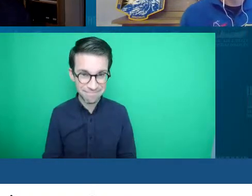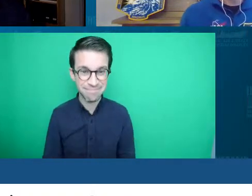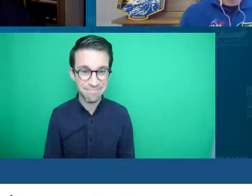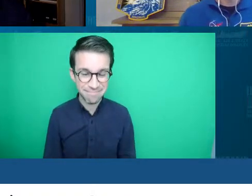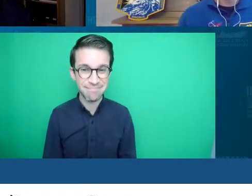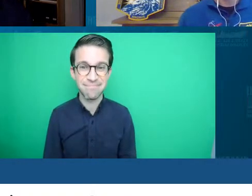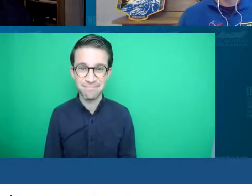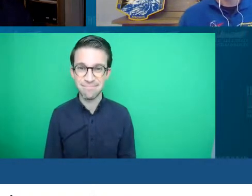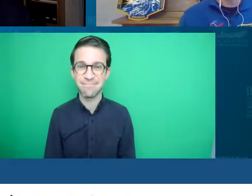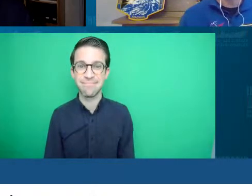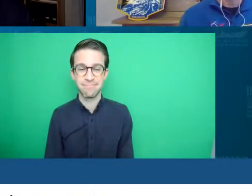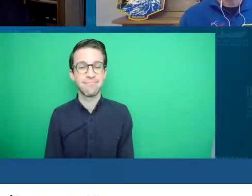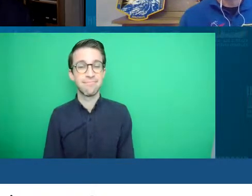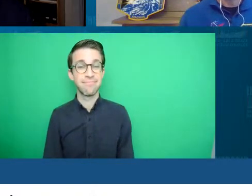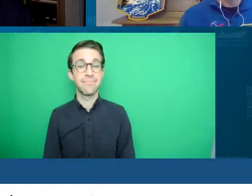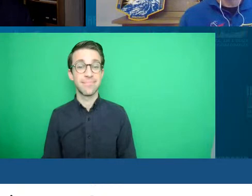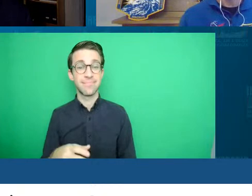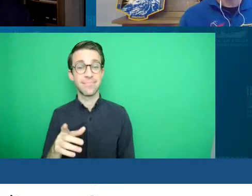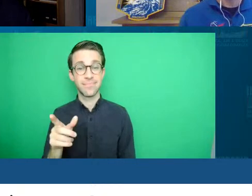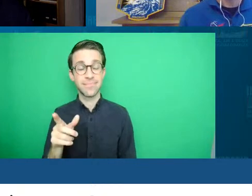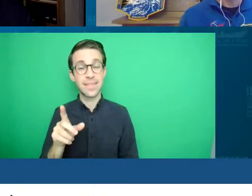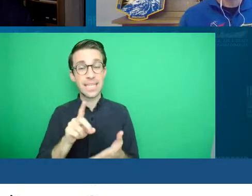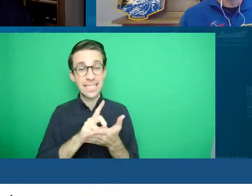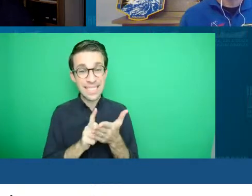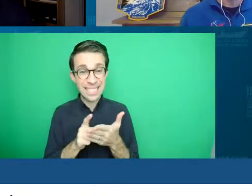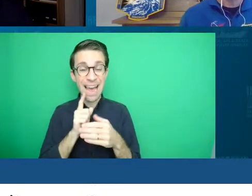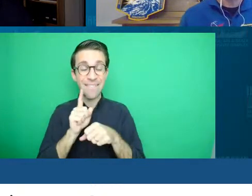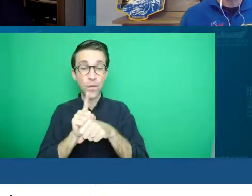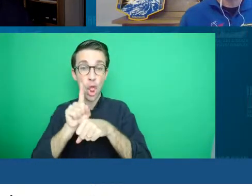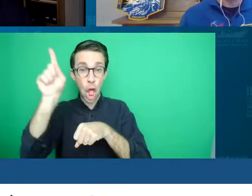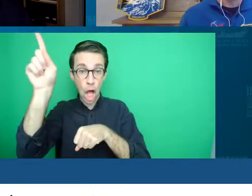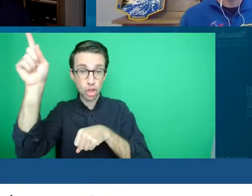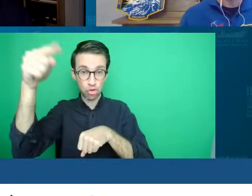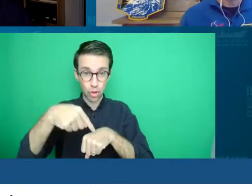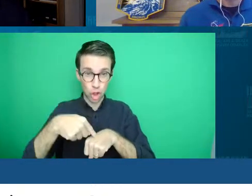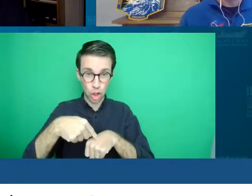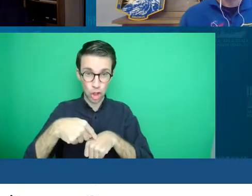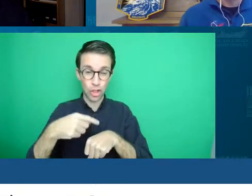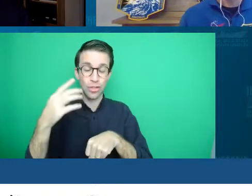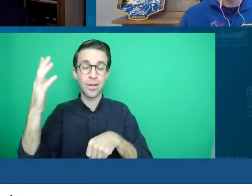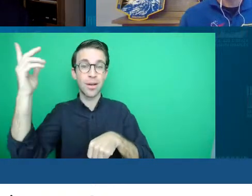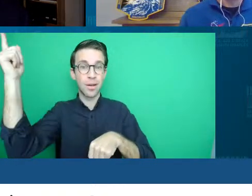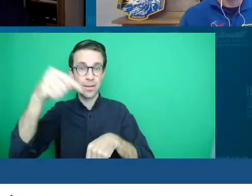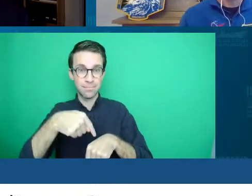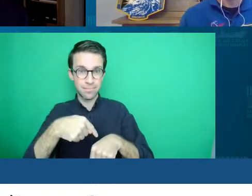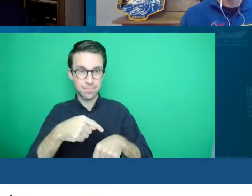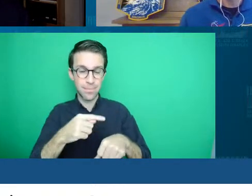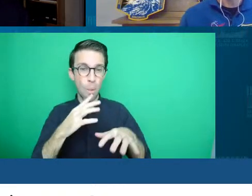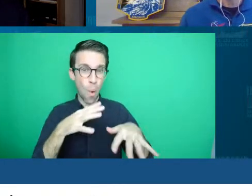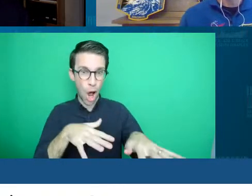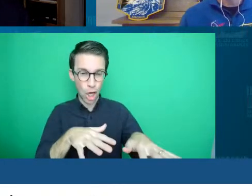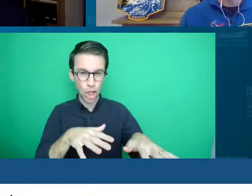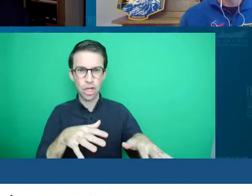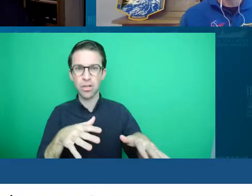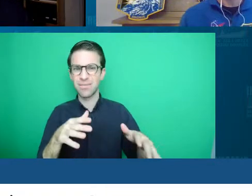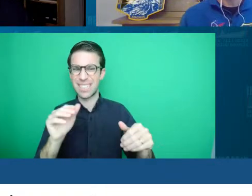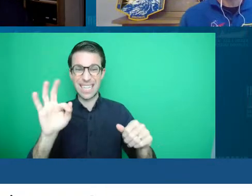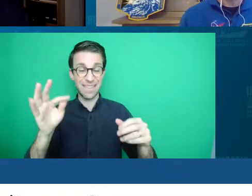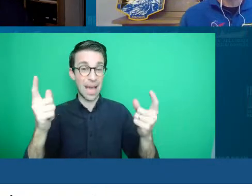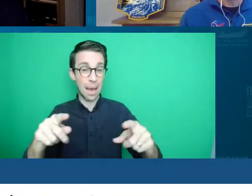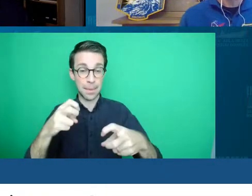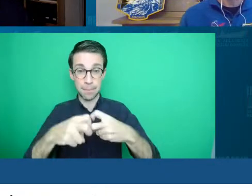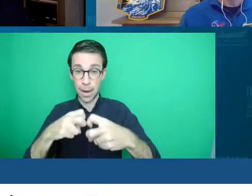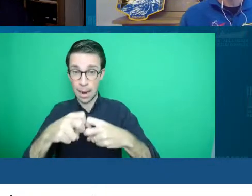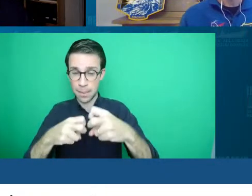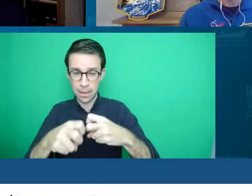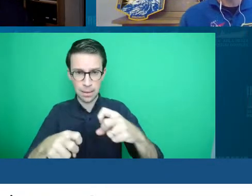They were designed specifically for space shuttle launches and landings in case there was a problem. So that's why they